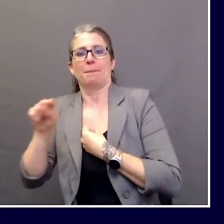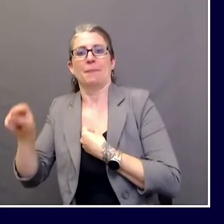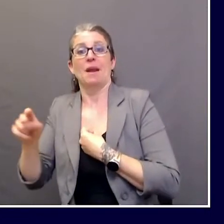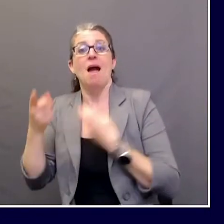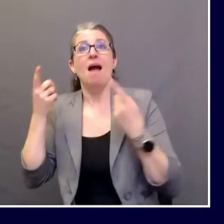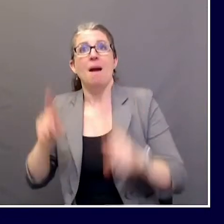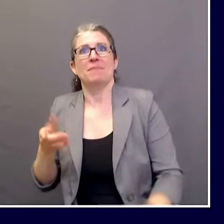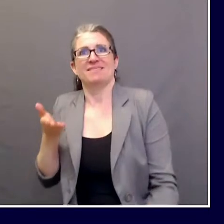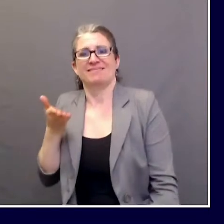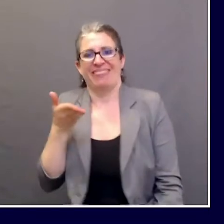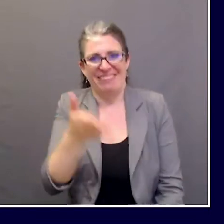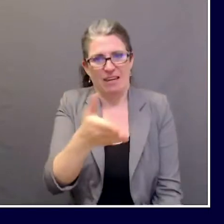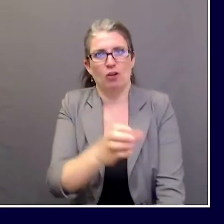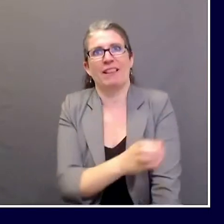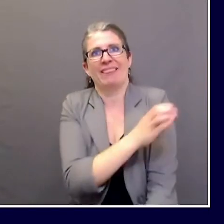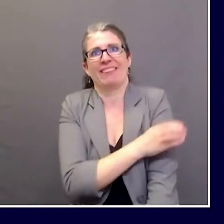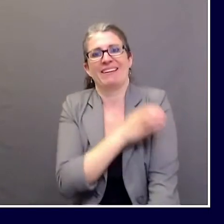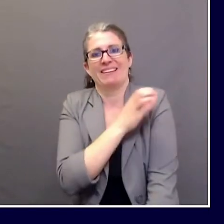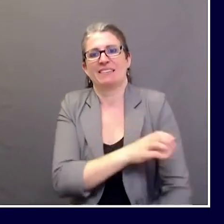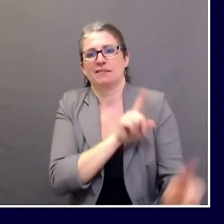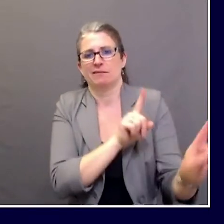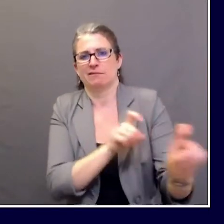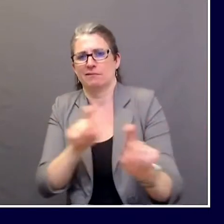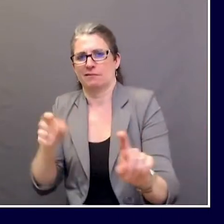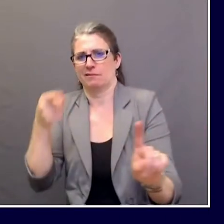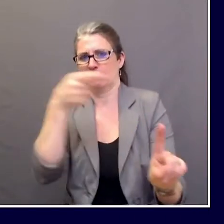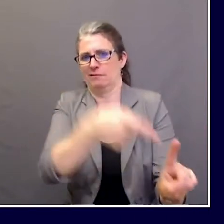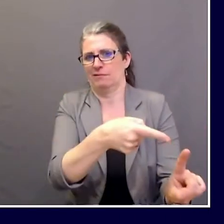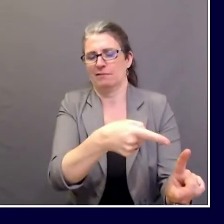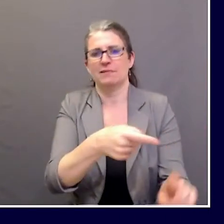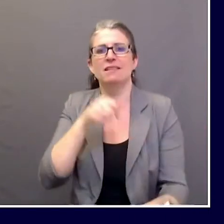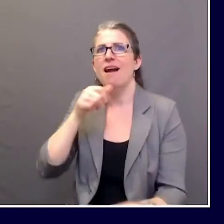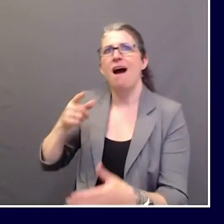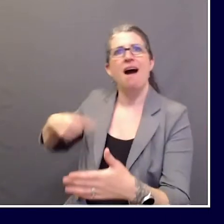Let me turn it over to Megan at WMTW next.